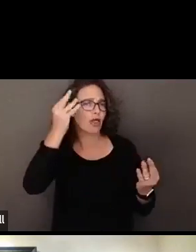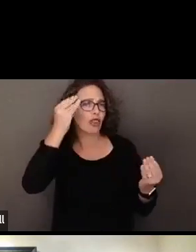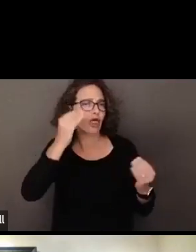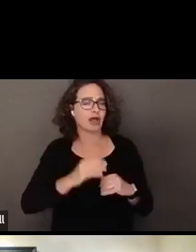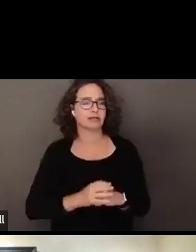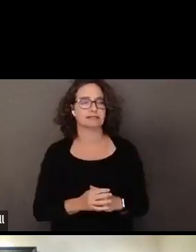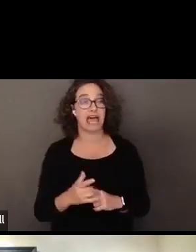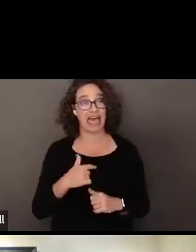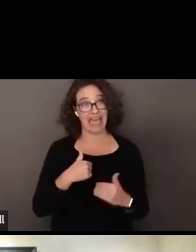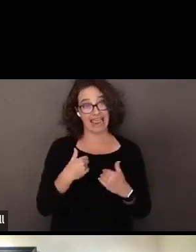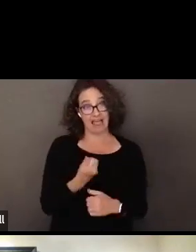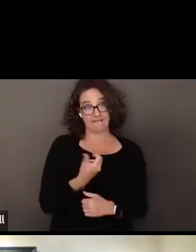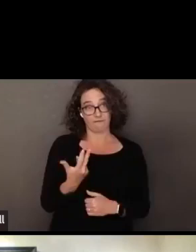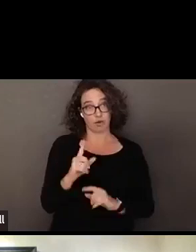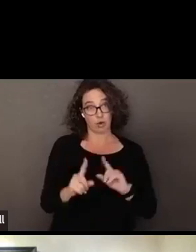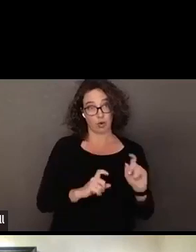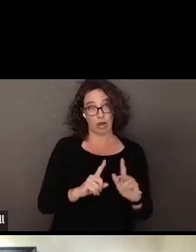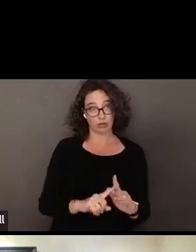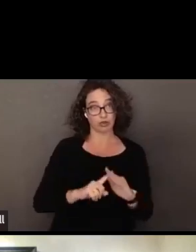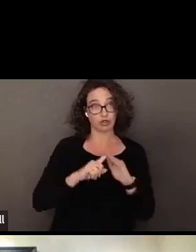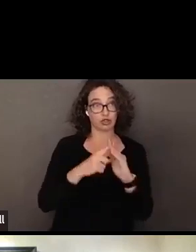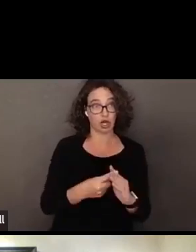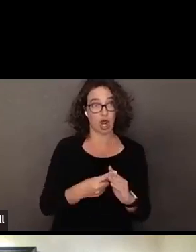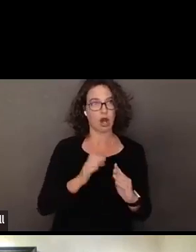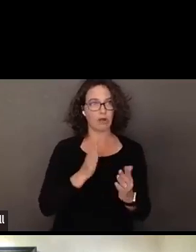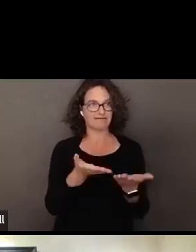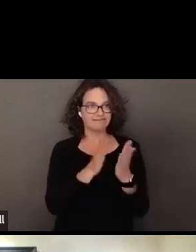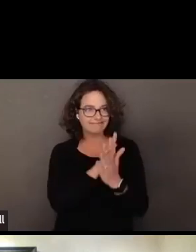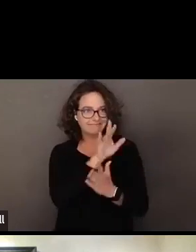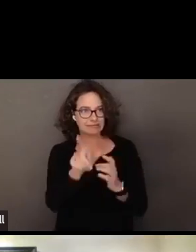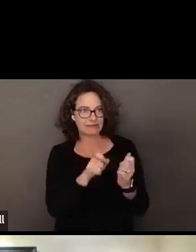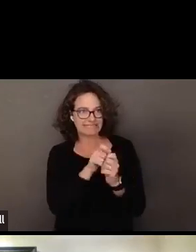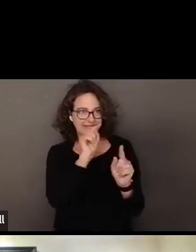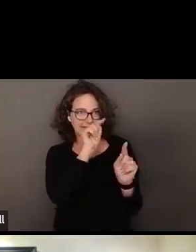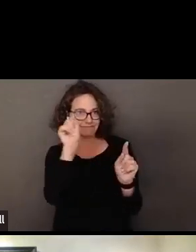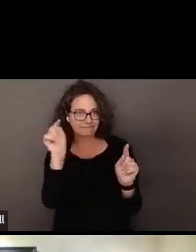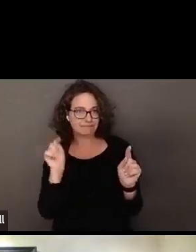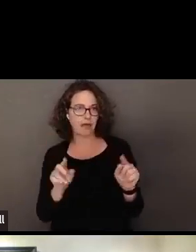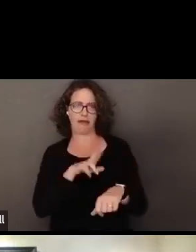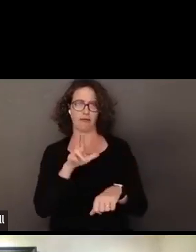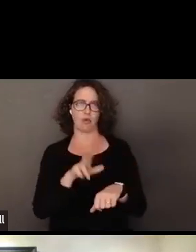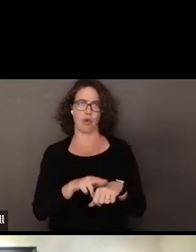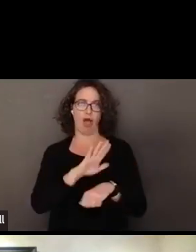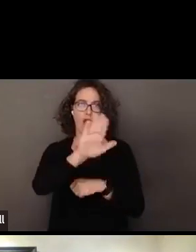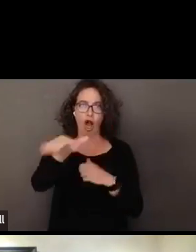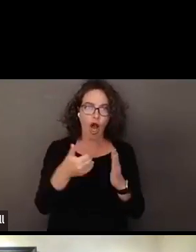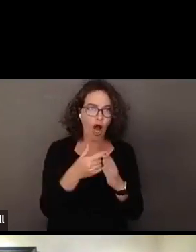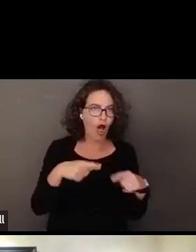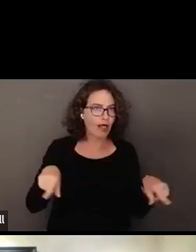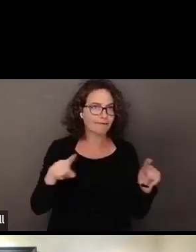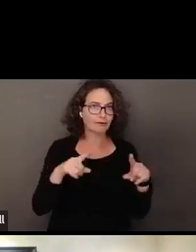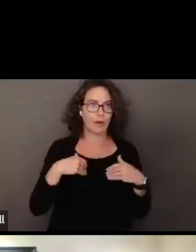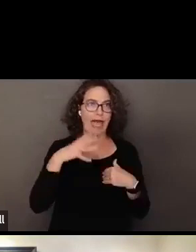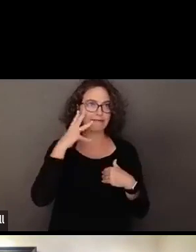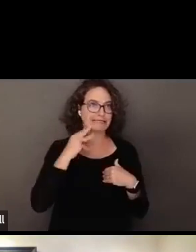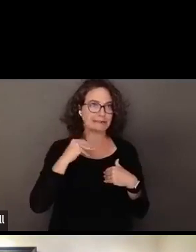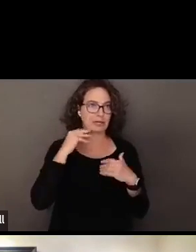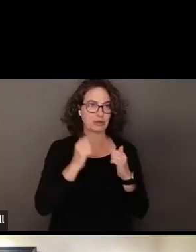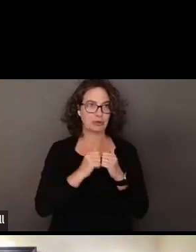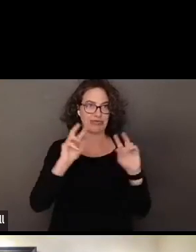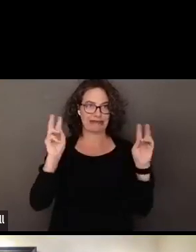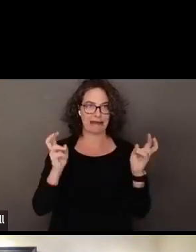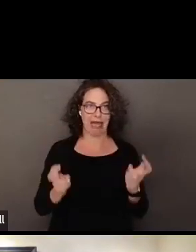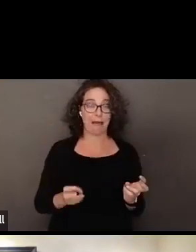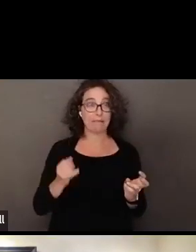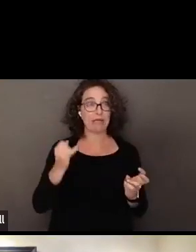few questions and we'll direct them at our specific panelists. But of course, you all have experience in these topics. So if you